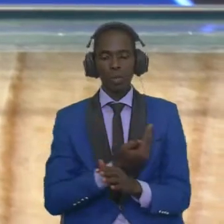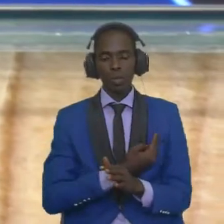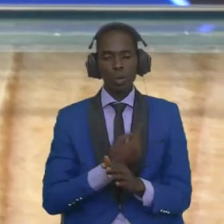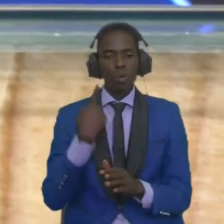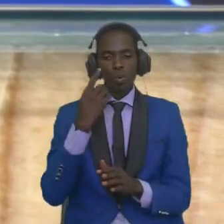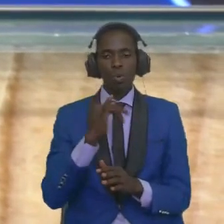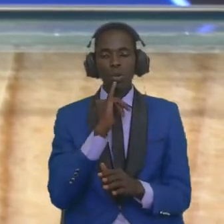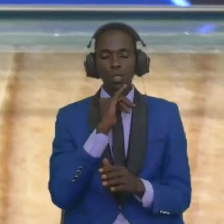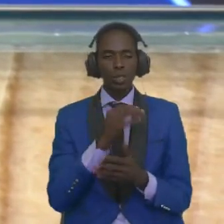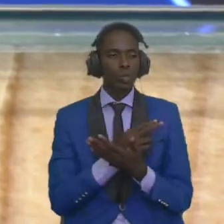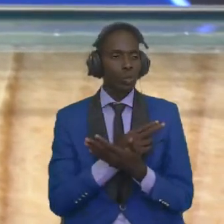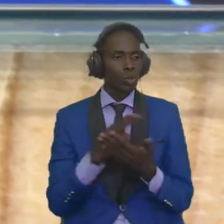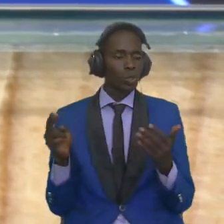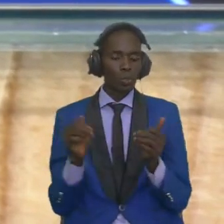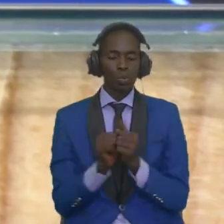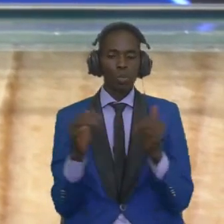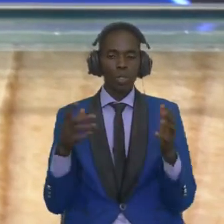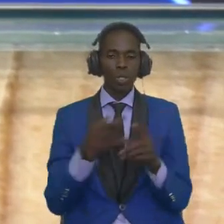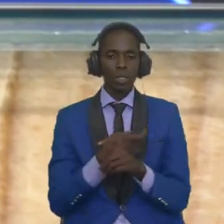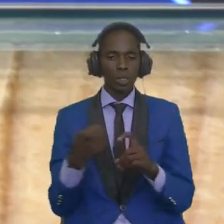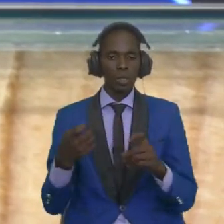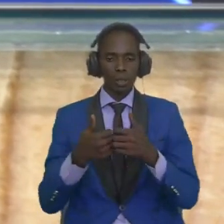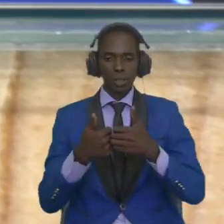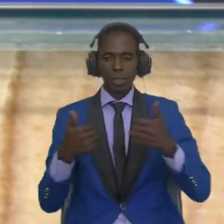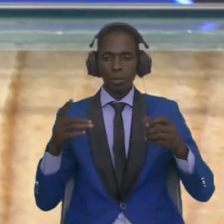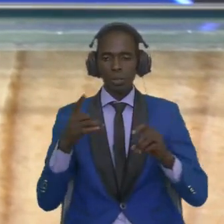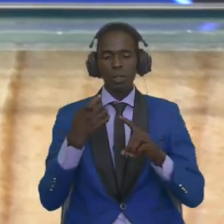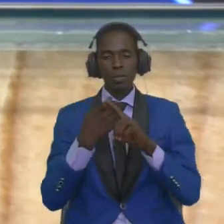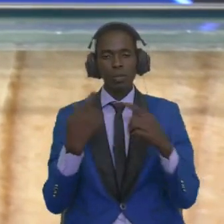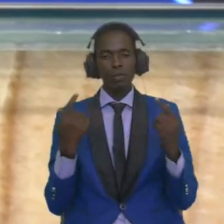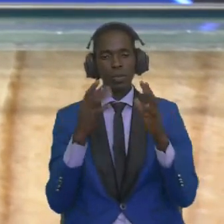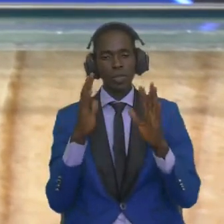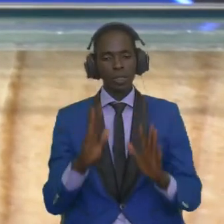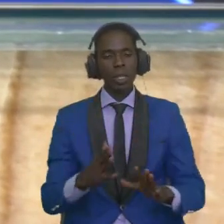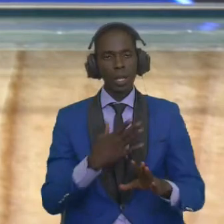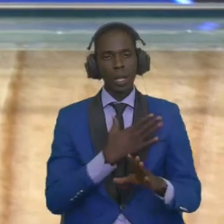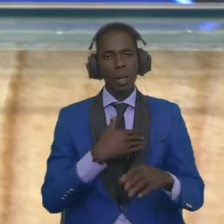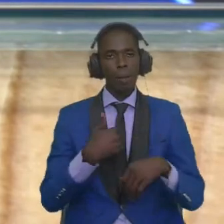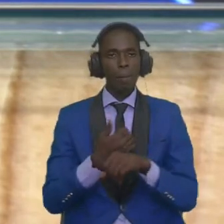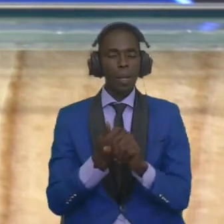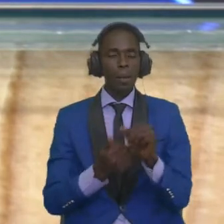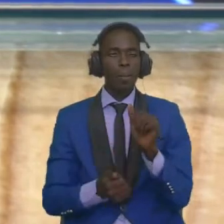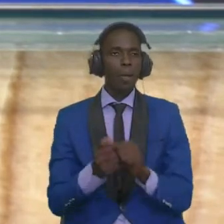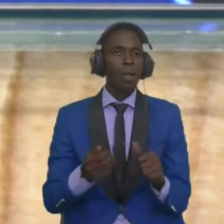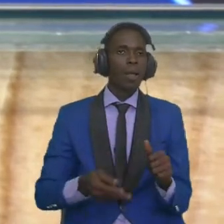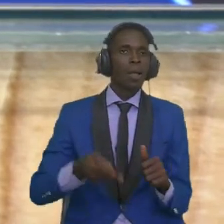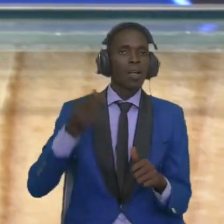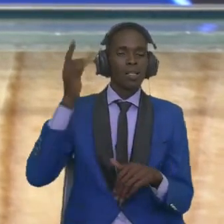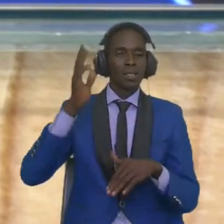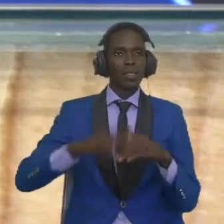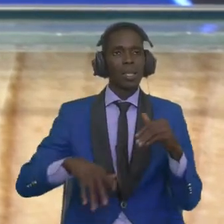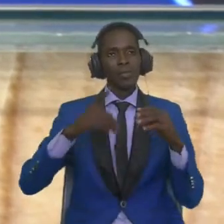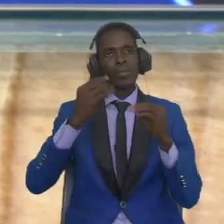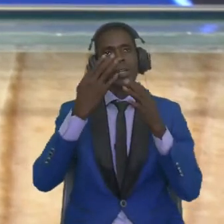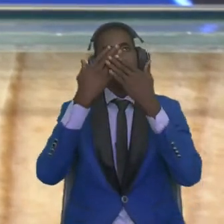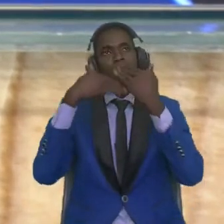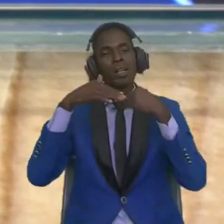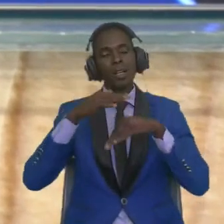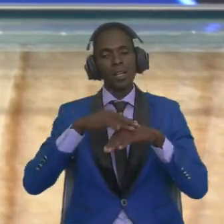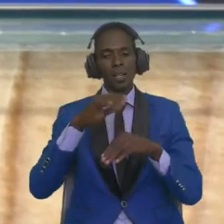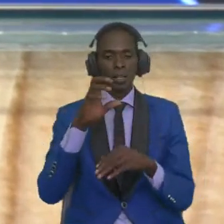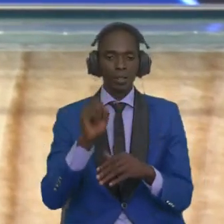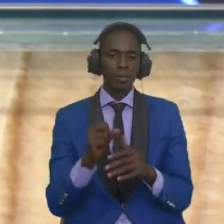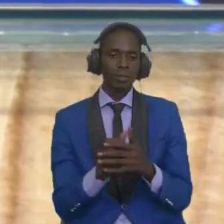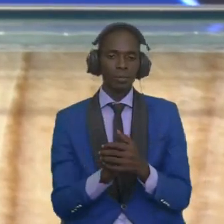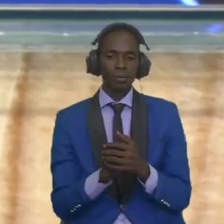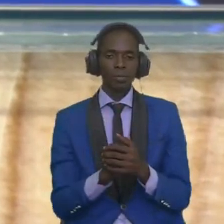undefiled, separate from sinners, and made higher than the heavens."